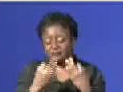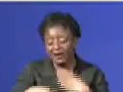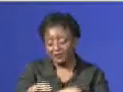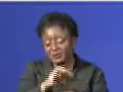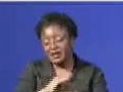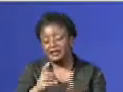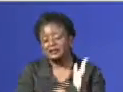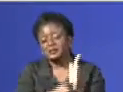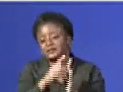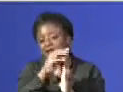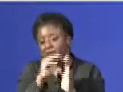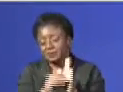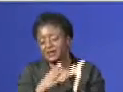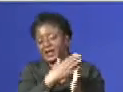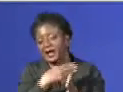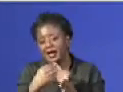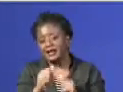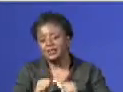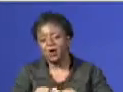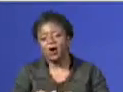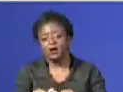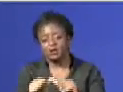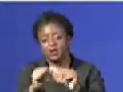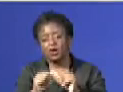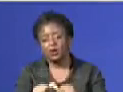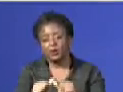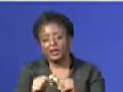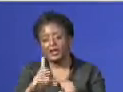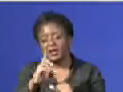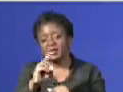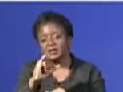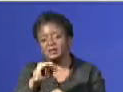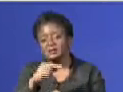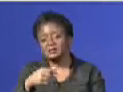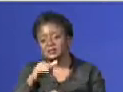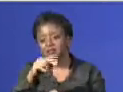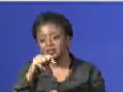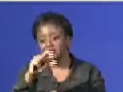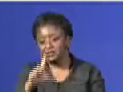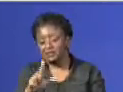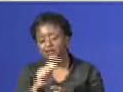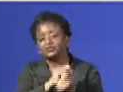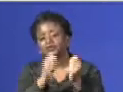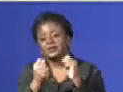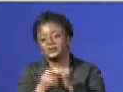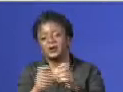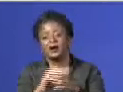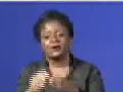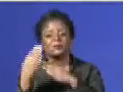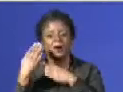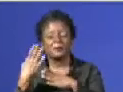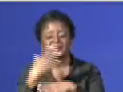Island development, and the ongoing digital transformation of the Bahamas and that of the government.